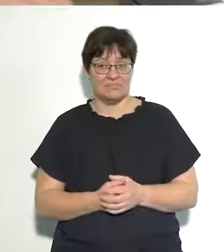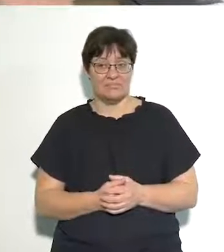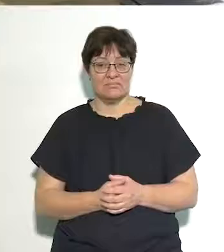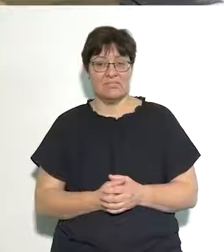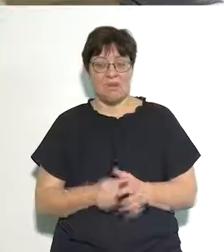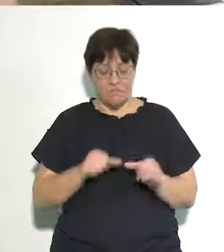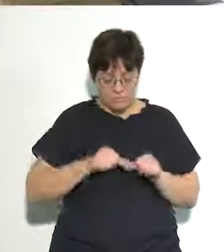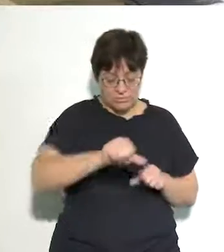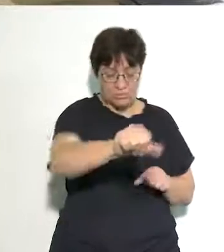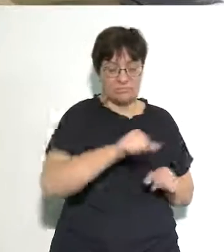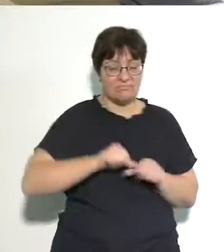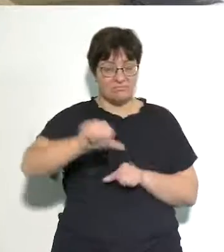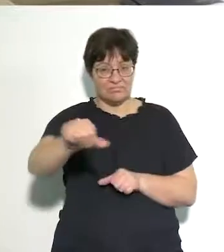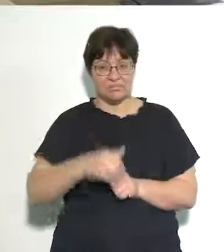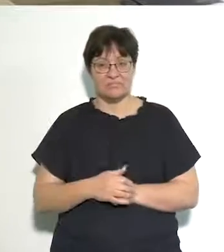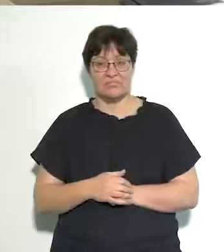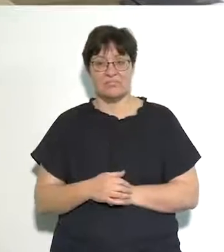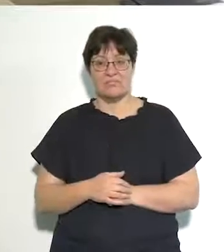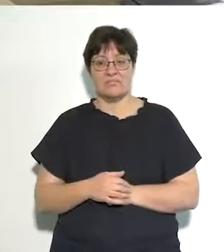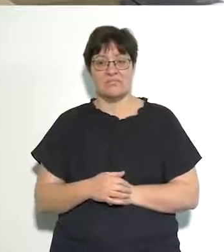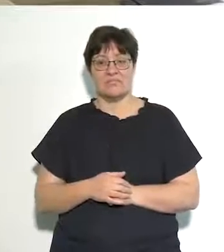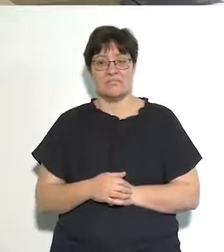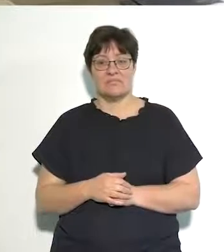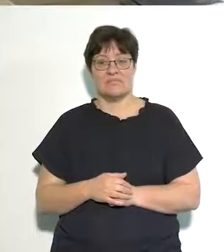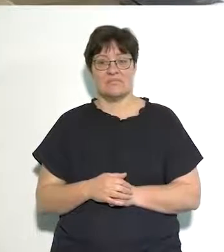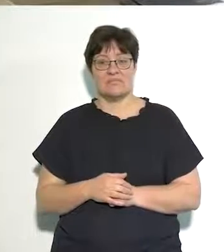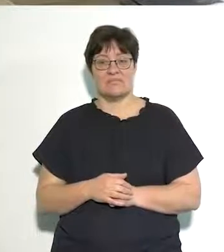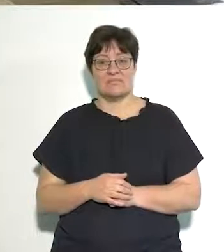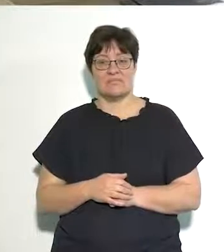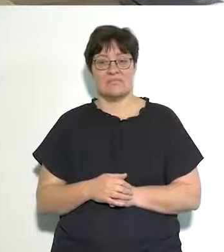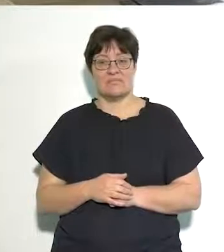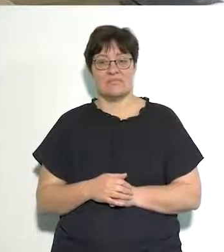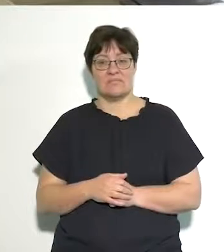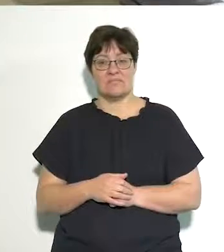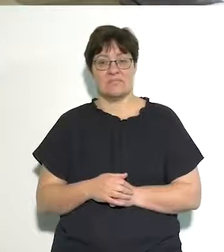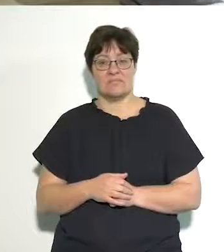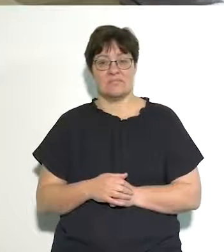just pop them down where your lines are.